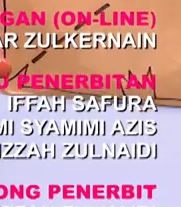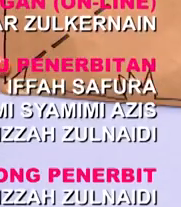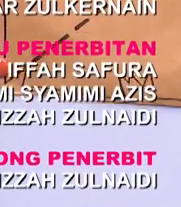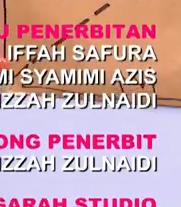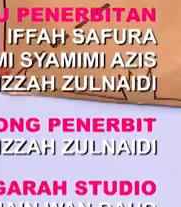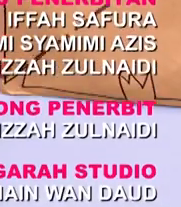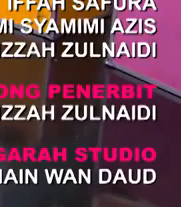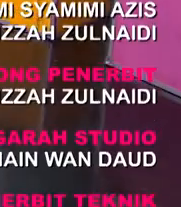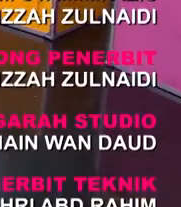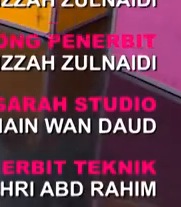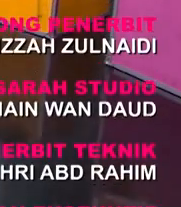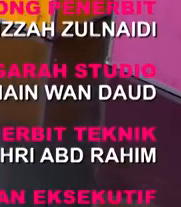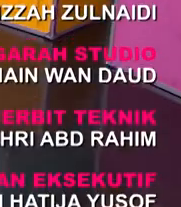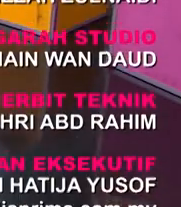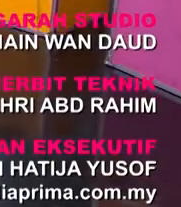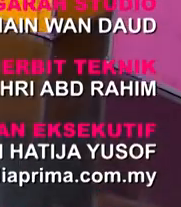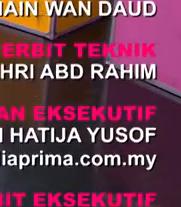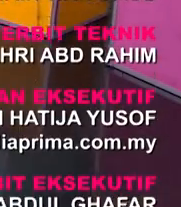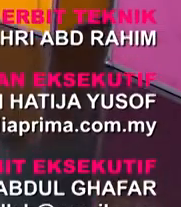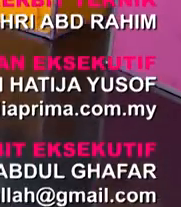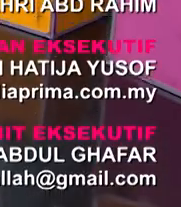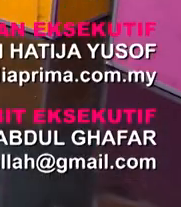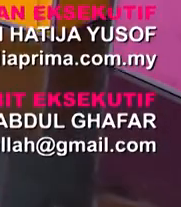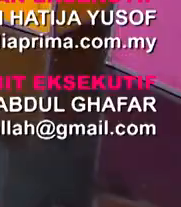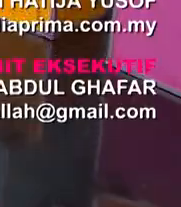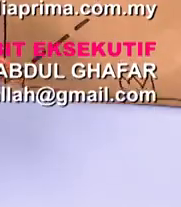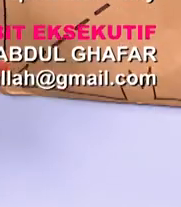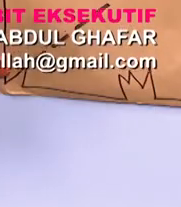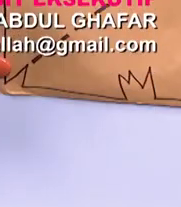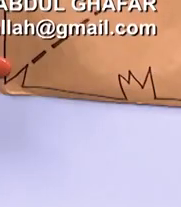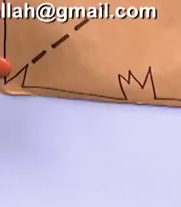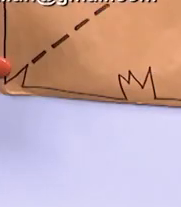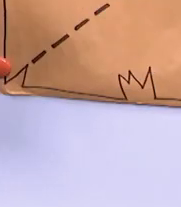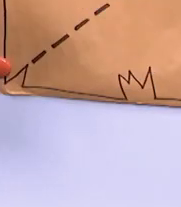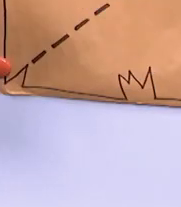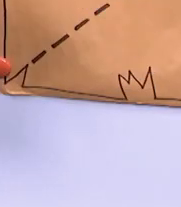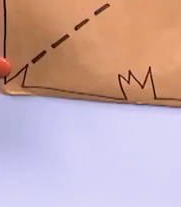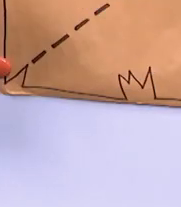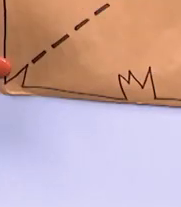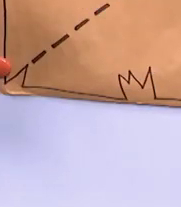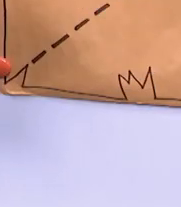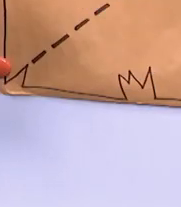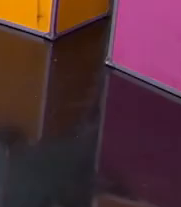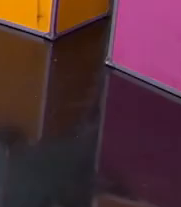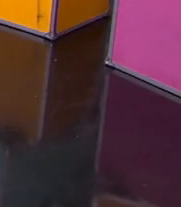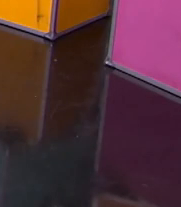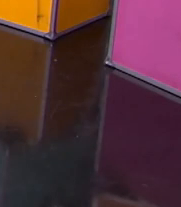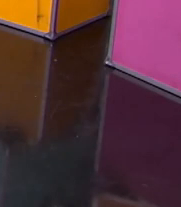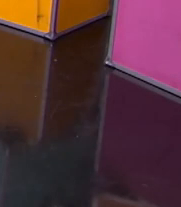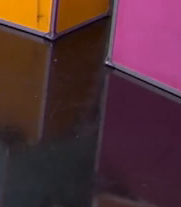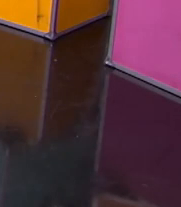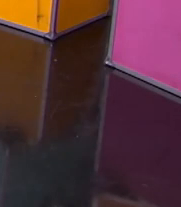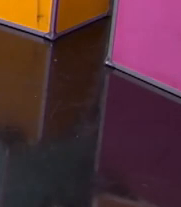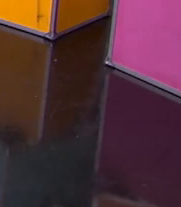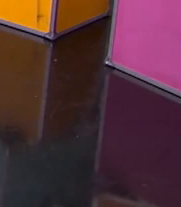I also know this answer. No. I think I got it correct. Let me just check and see with the game master. No, no, no, Sean. Yes.